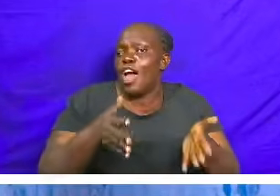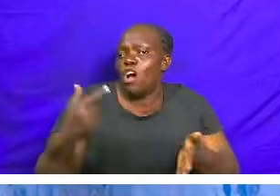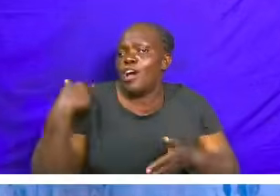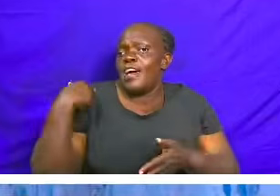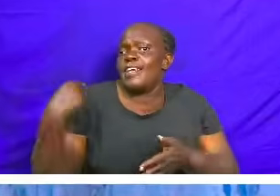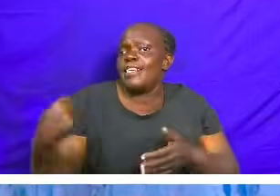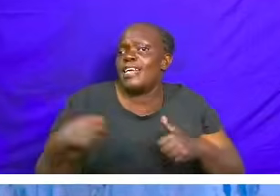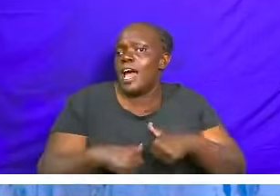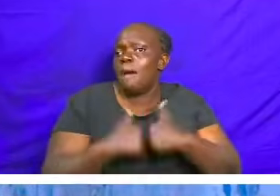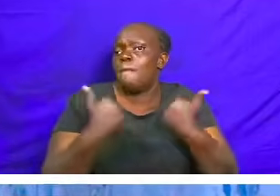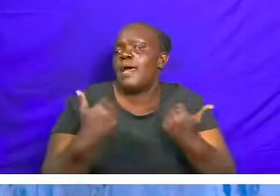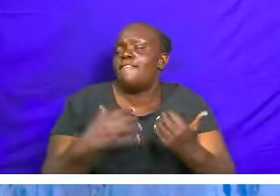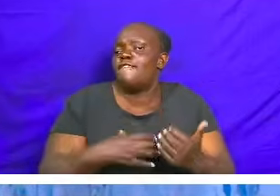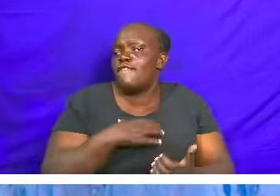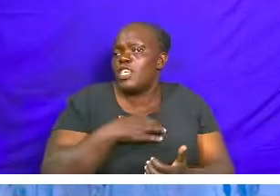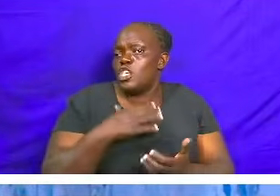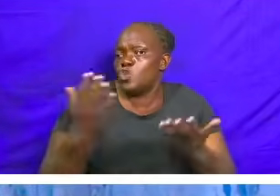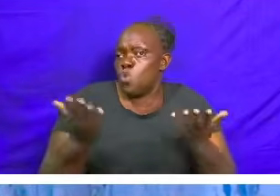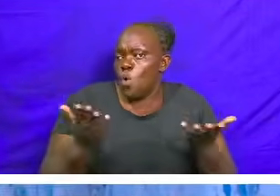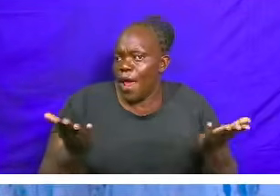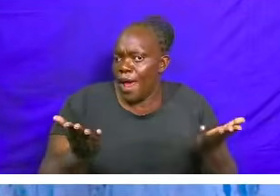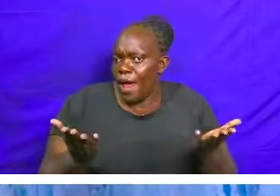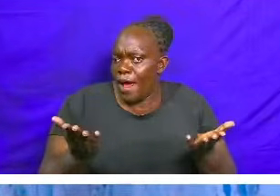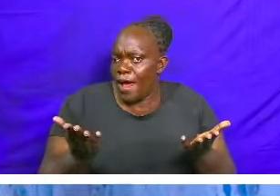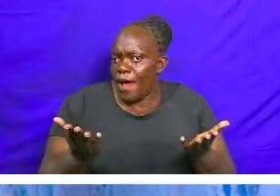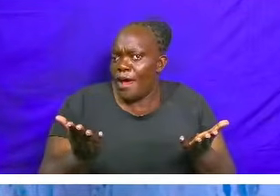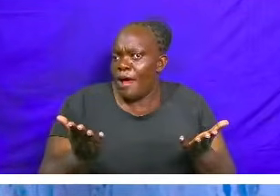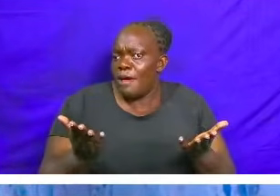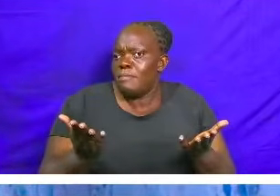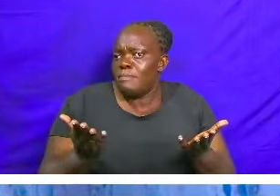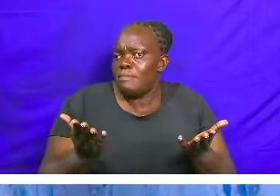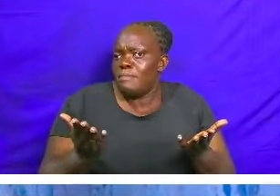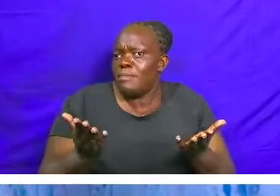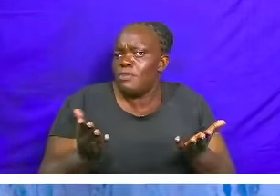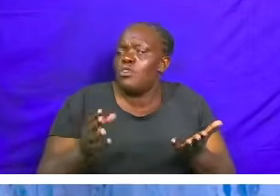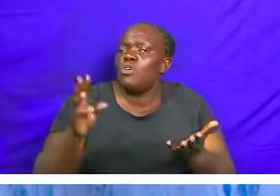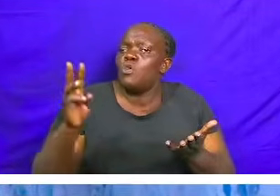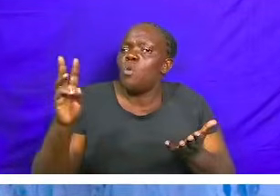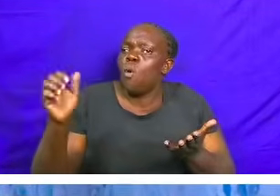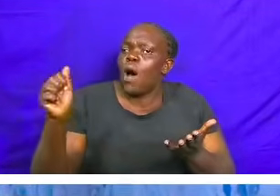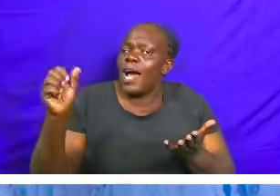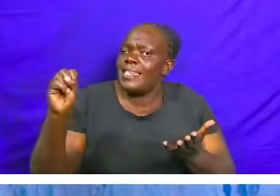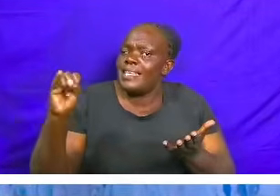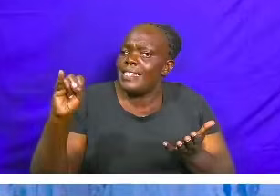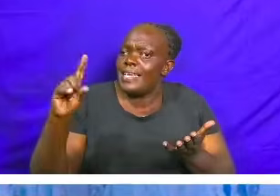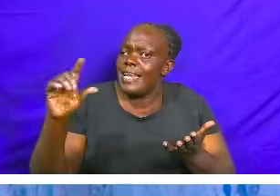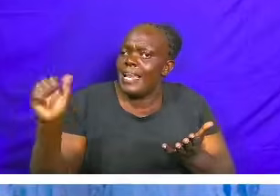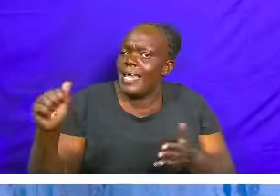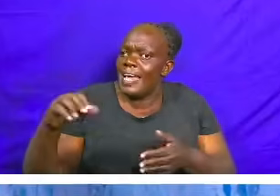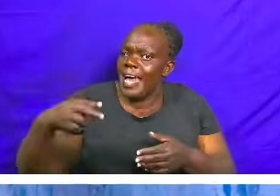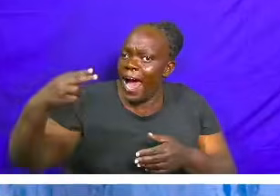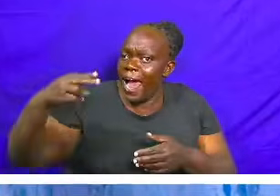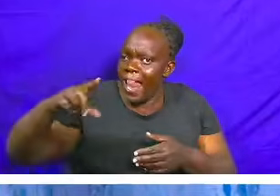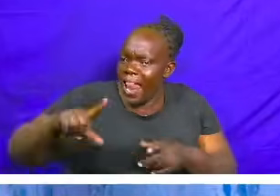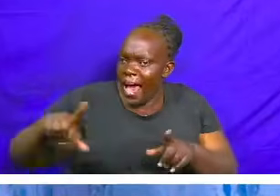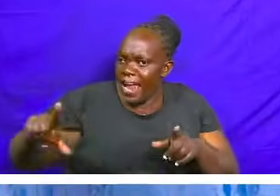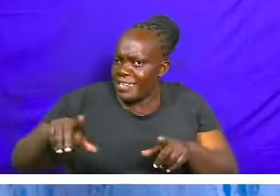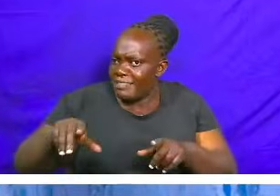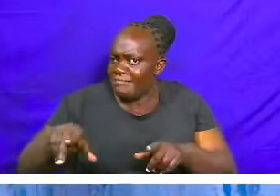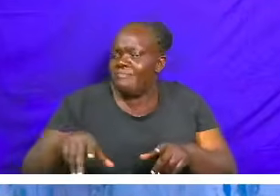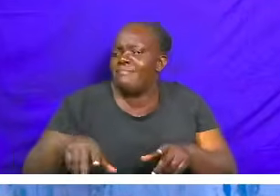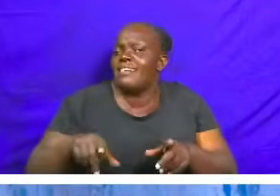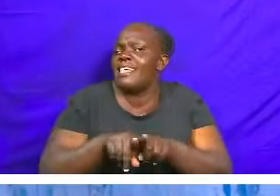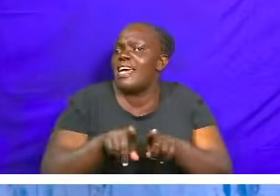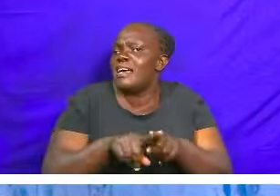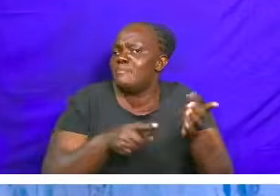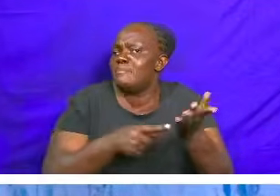have visited there in Wasini Island, and it was very clear. We've been able to adopt models like the ones